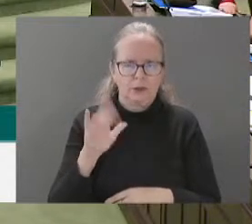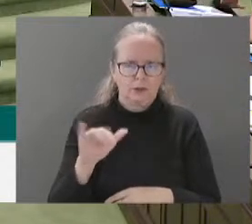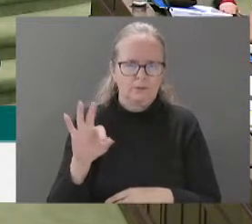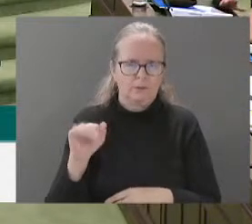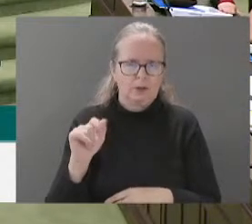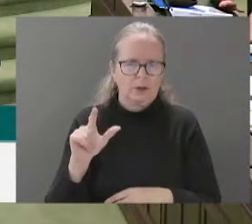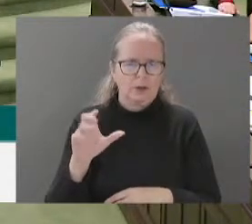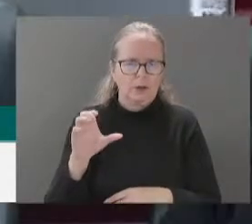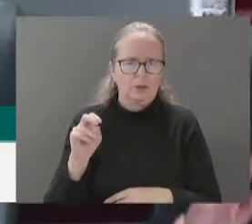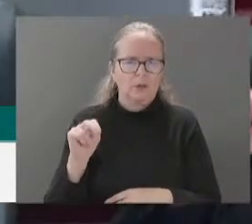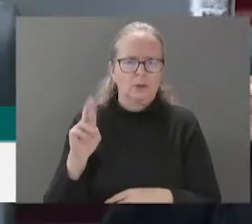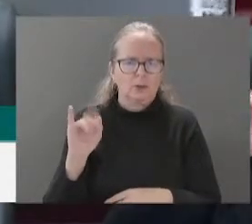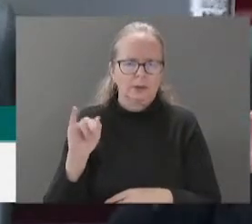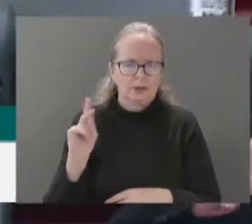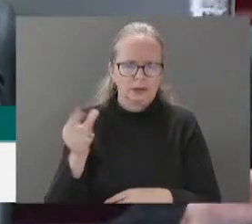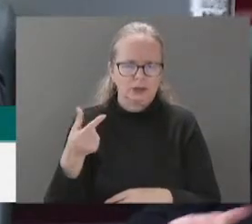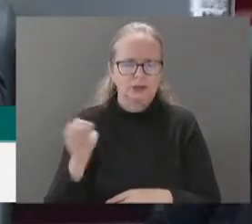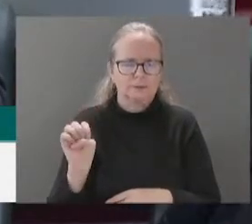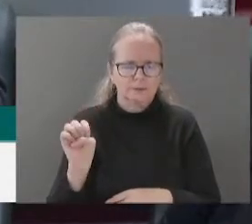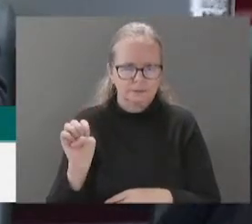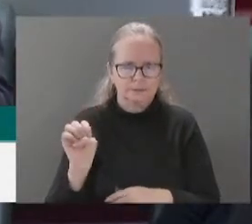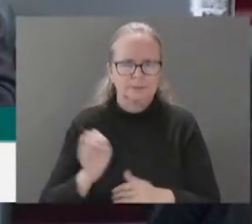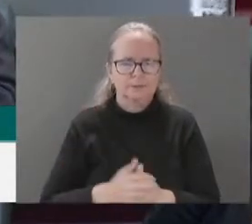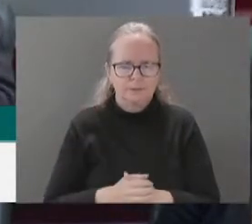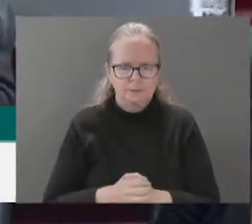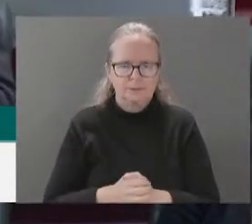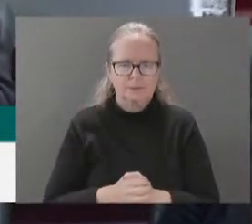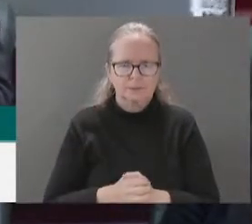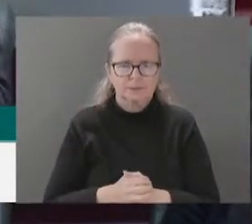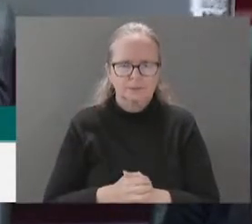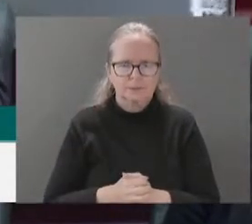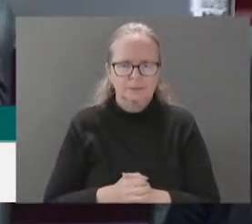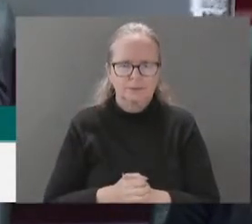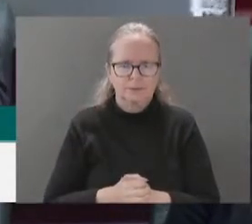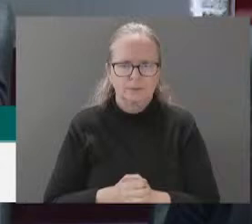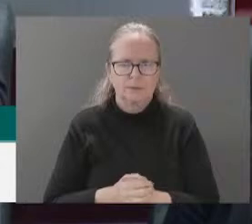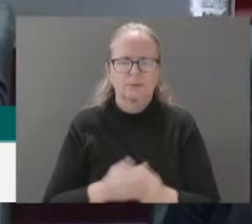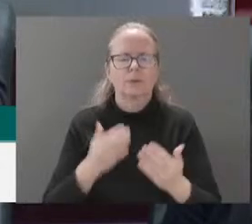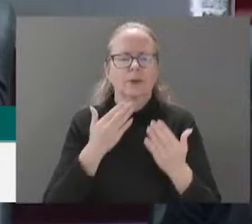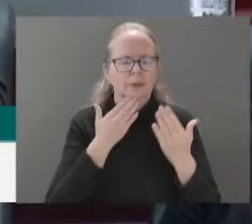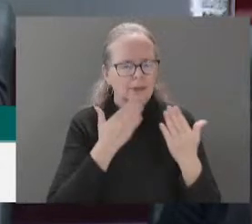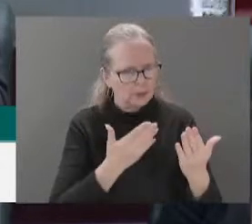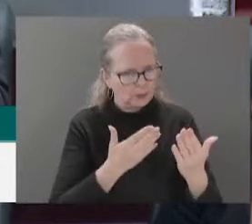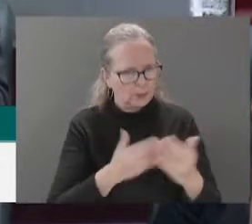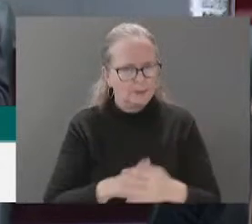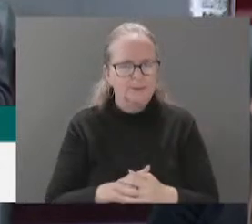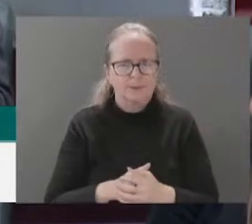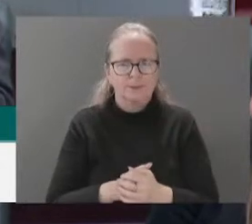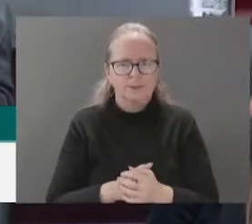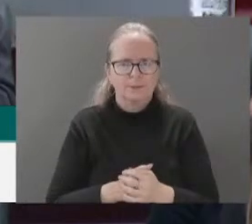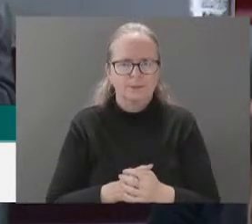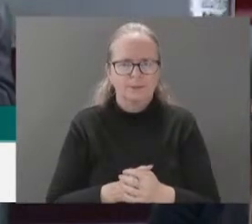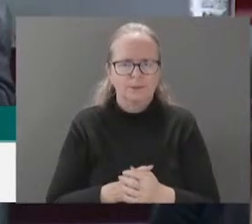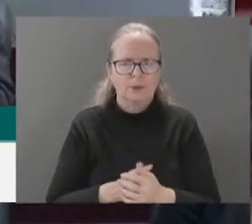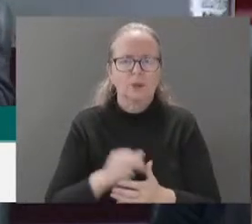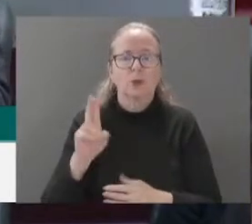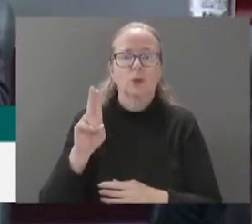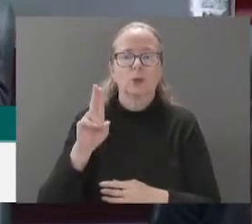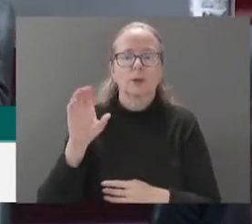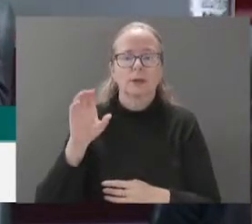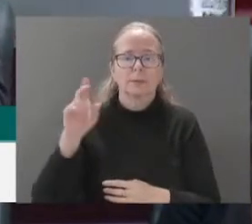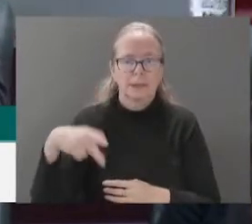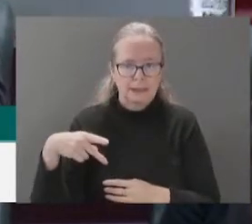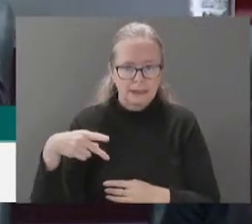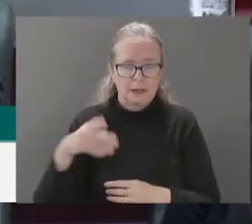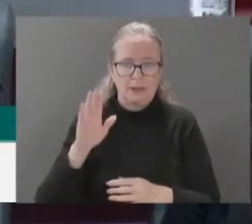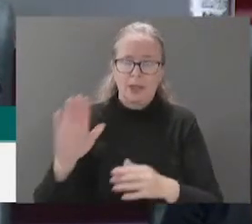statement thank you Mr Speaker the US's proposed restructuring of AHS is nothing short of an attempt to undercut the